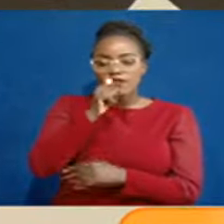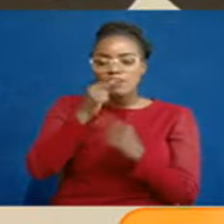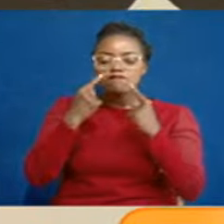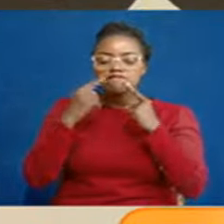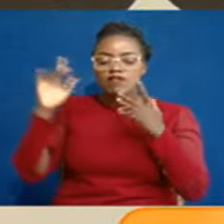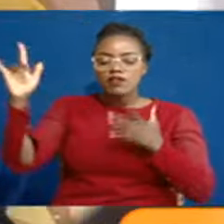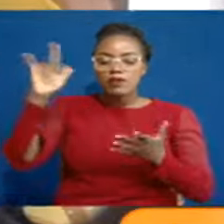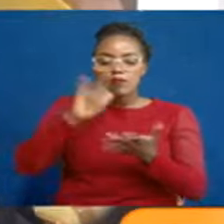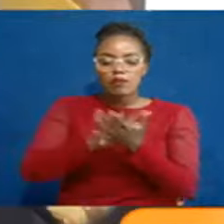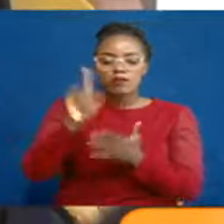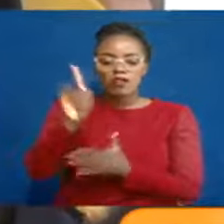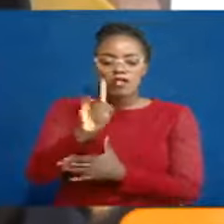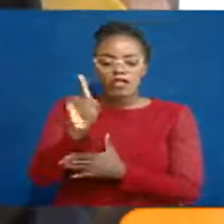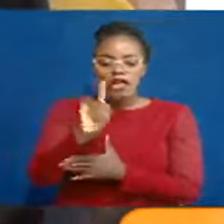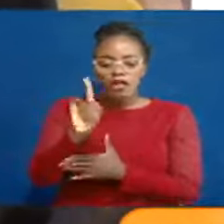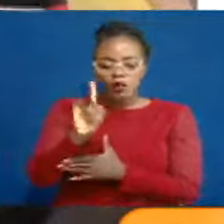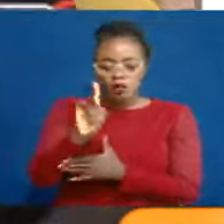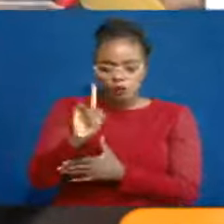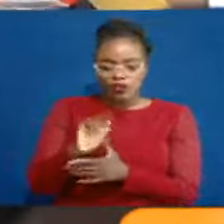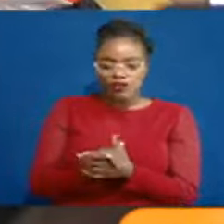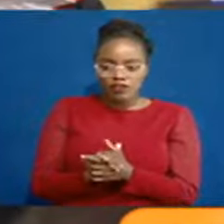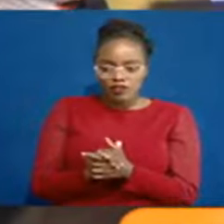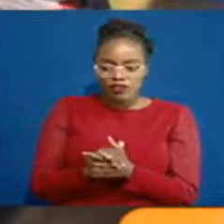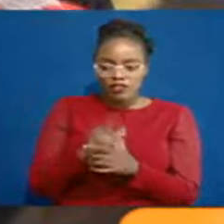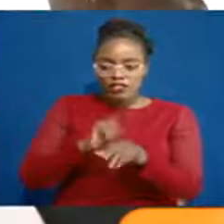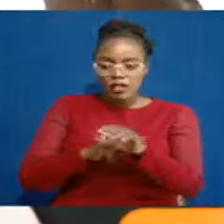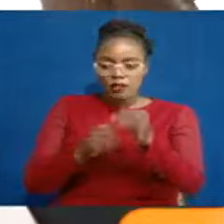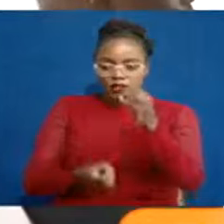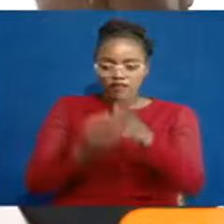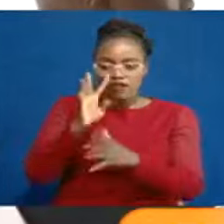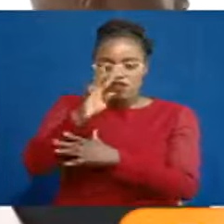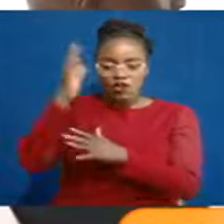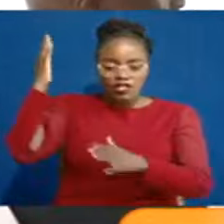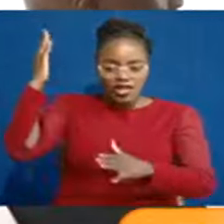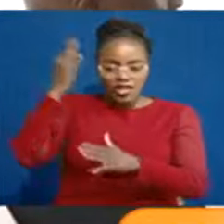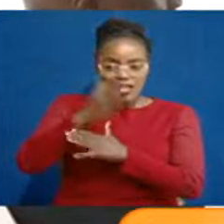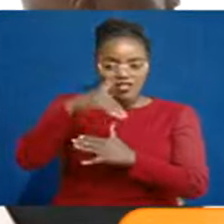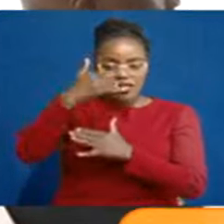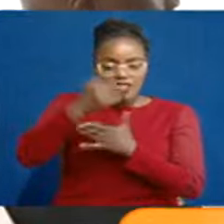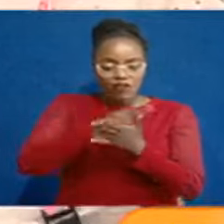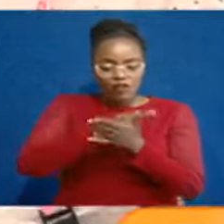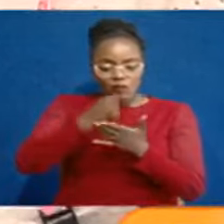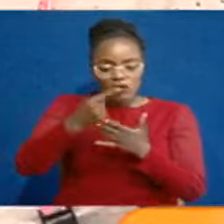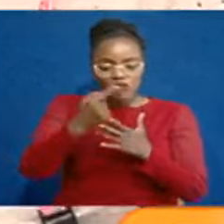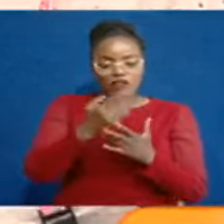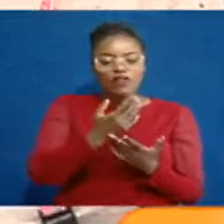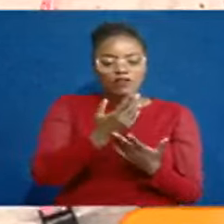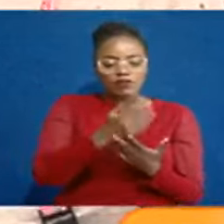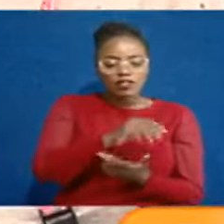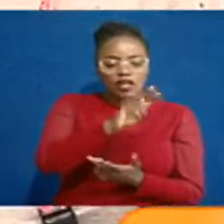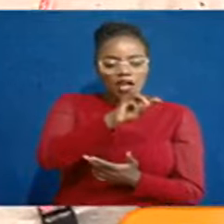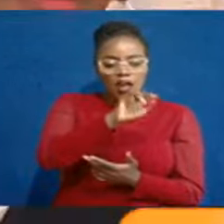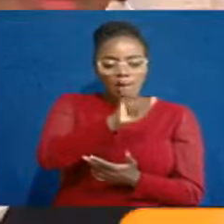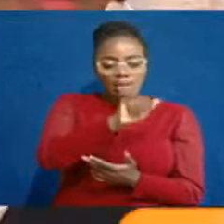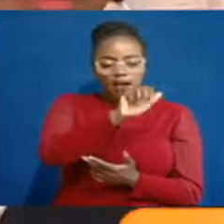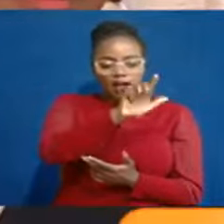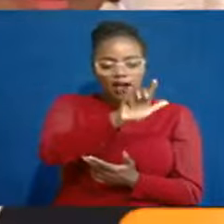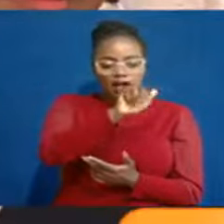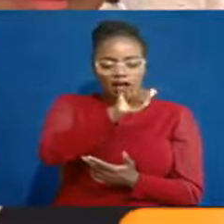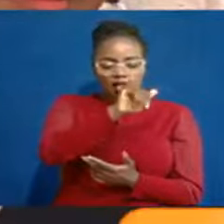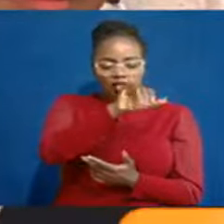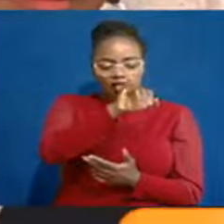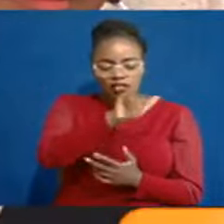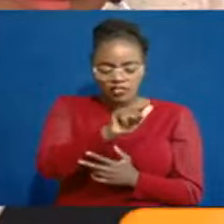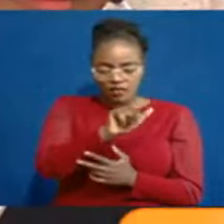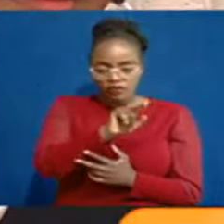arrival in Nairobi by launching 4 direct flights weekly between Kuala Lumpur, Malaysia, and Nairobi,